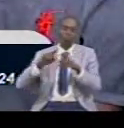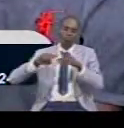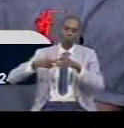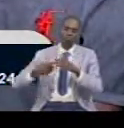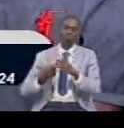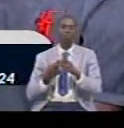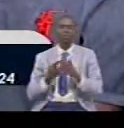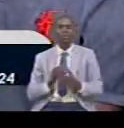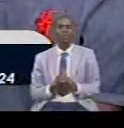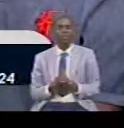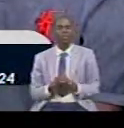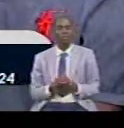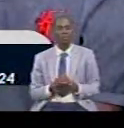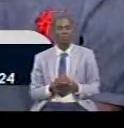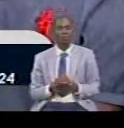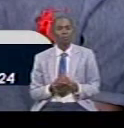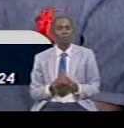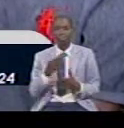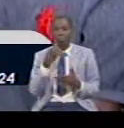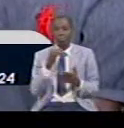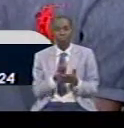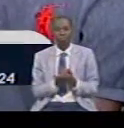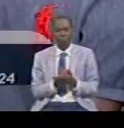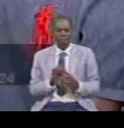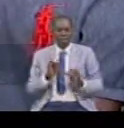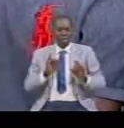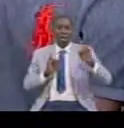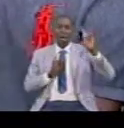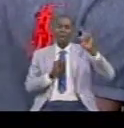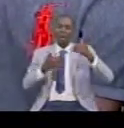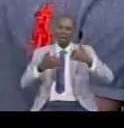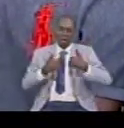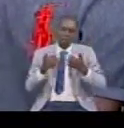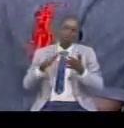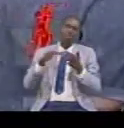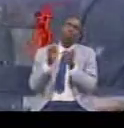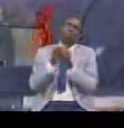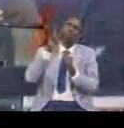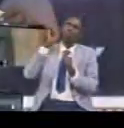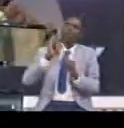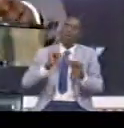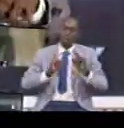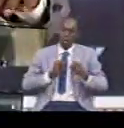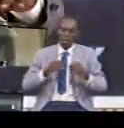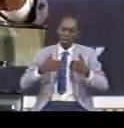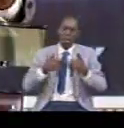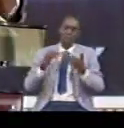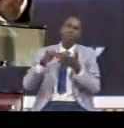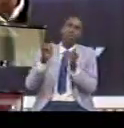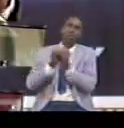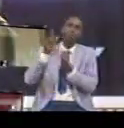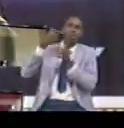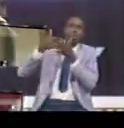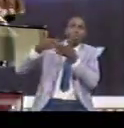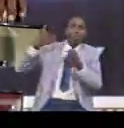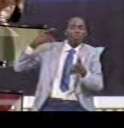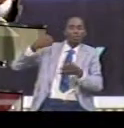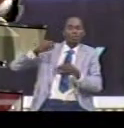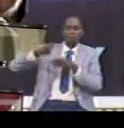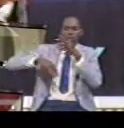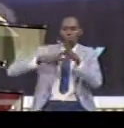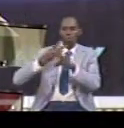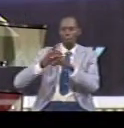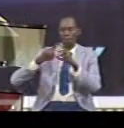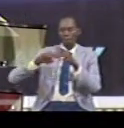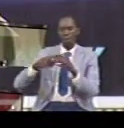"Before the world was," he said, "I had glory with you. I had glory with you before the world